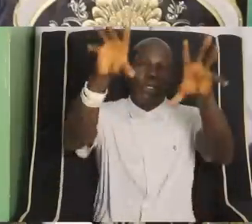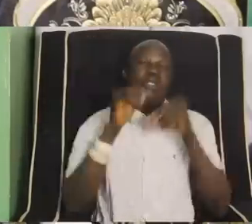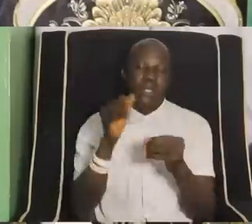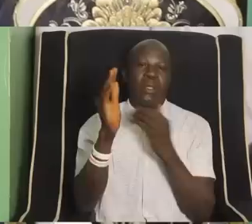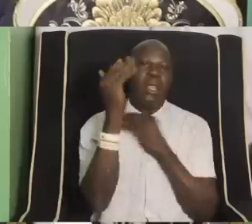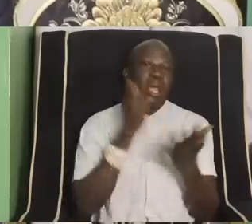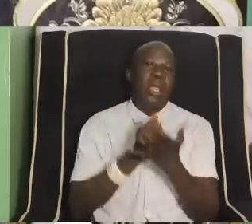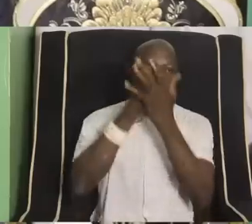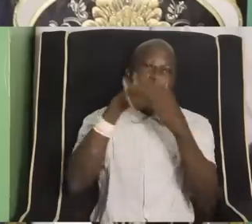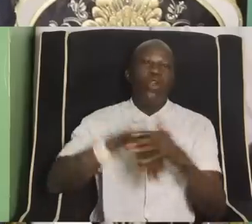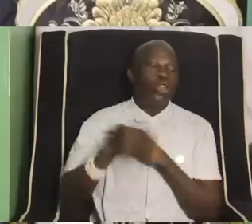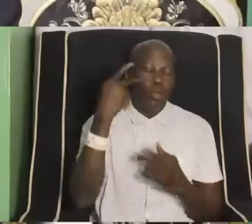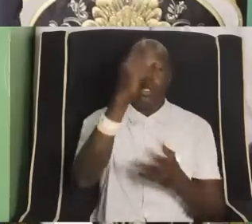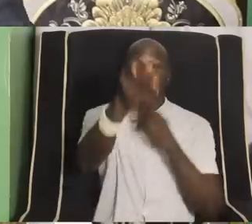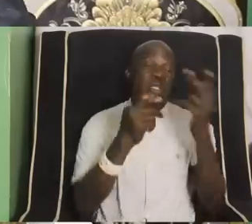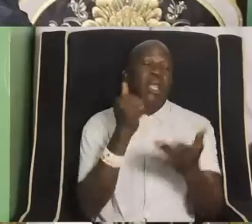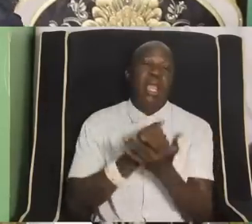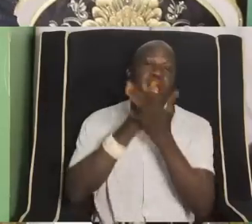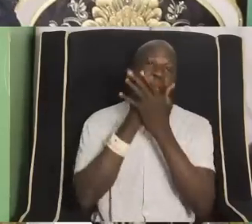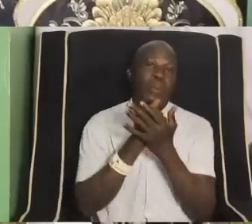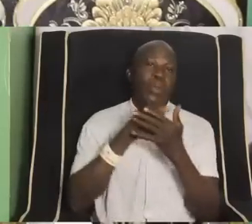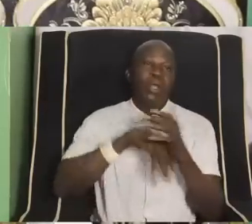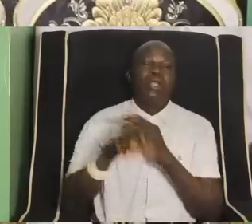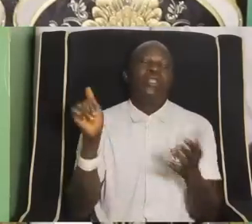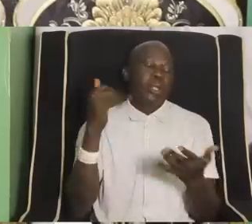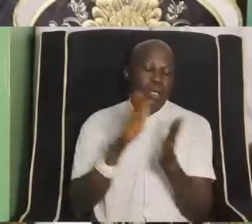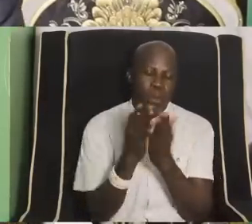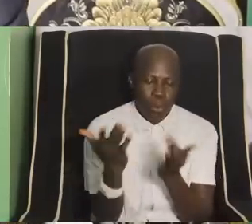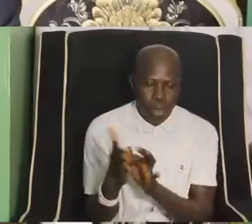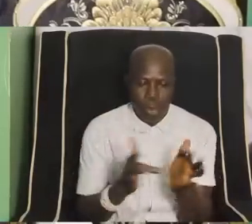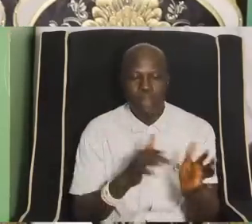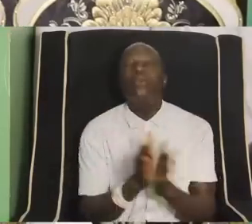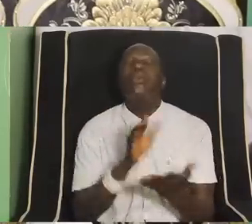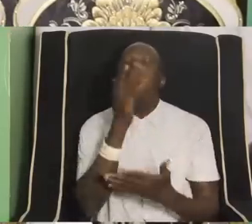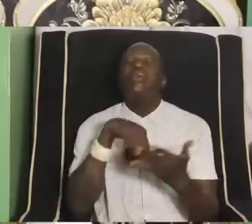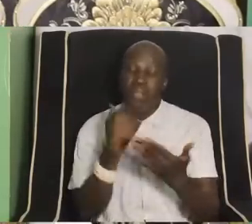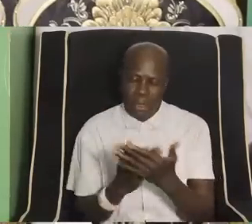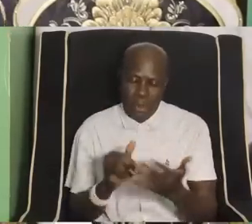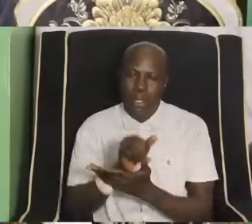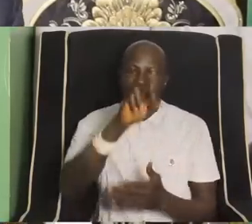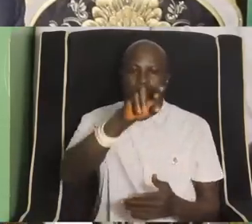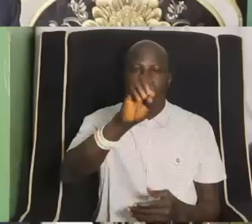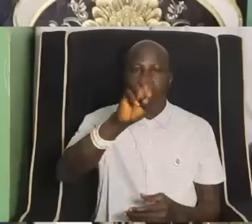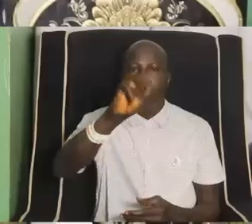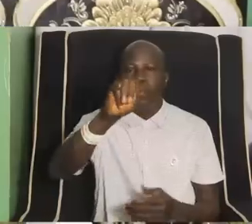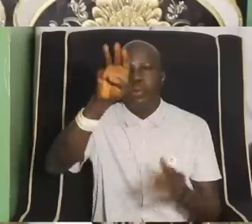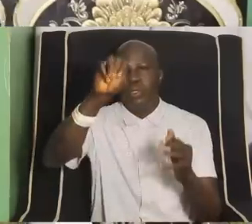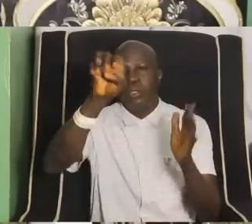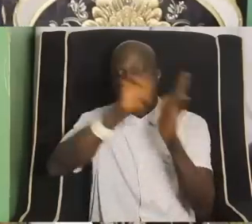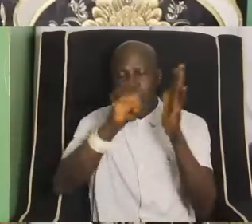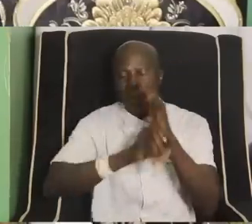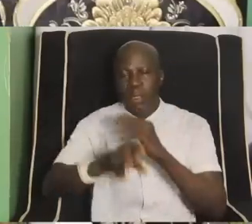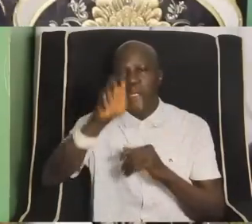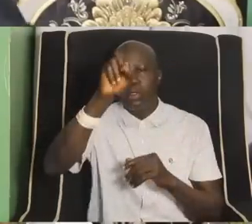no, Wari na lowo. Iwe Romans oro kan. The book of Romans says something. Ni ori kewa. Chapter 10. Ni ese kejila.